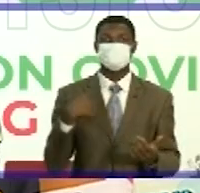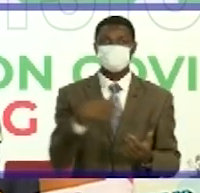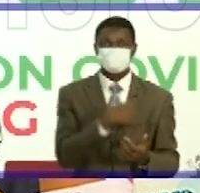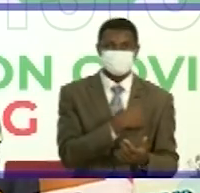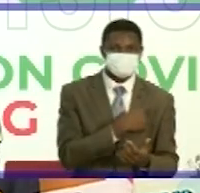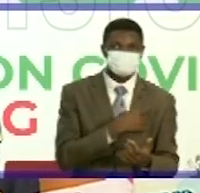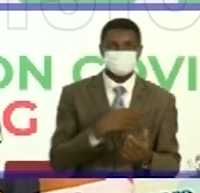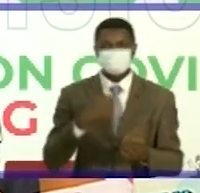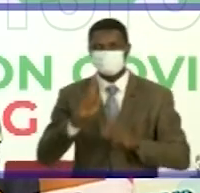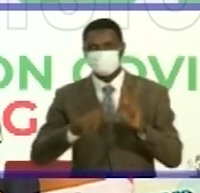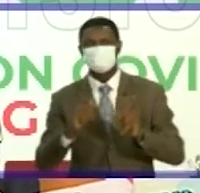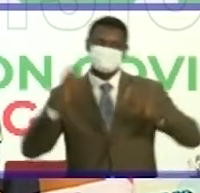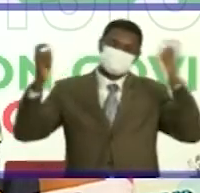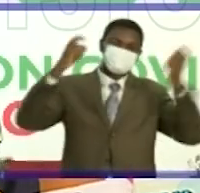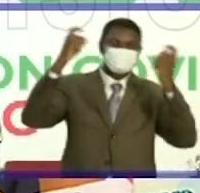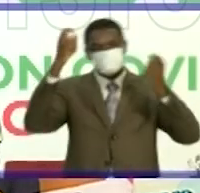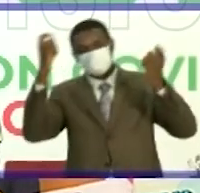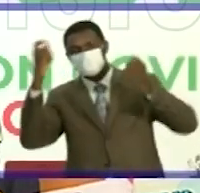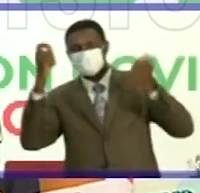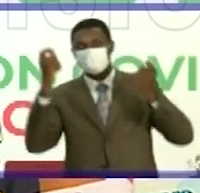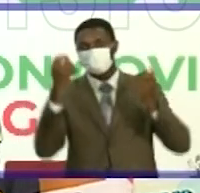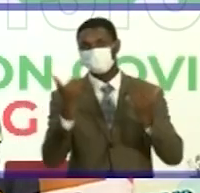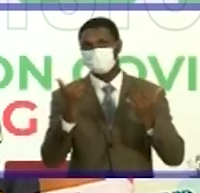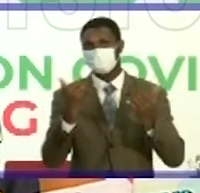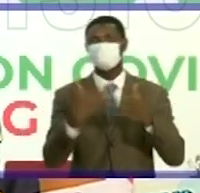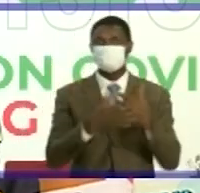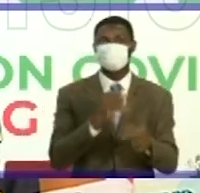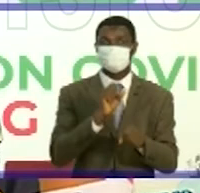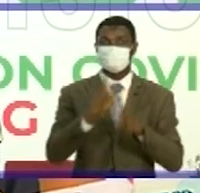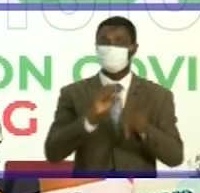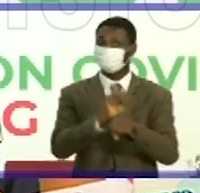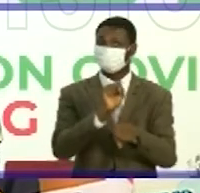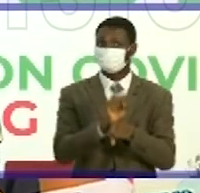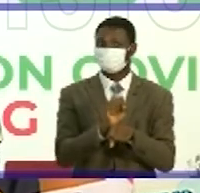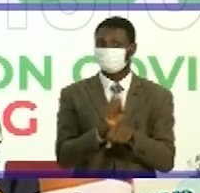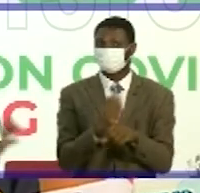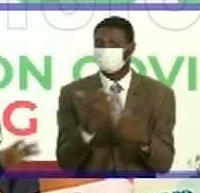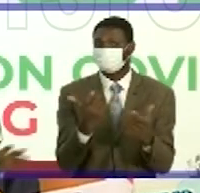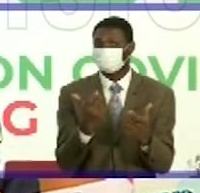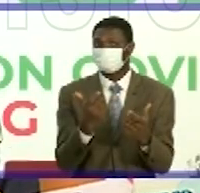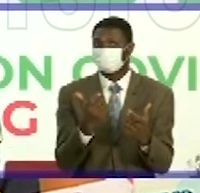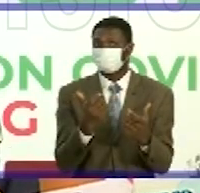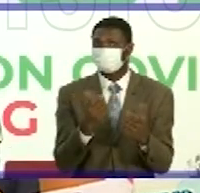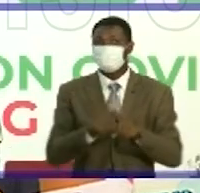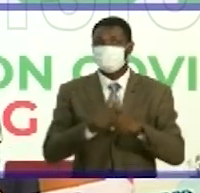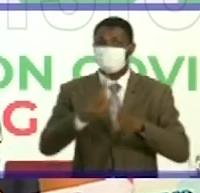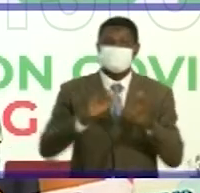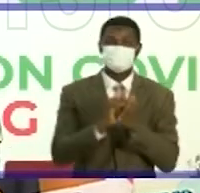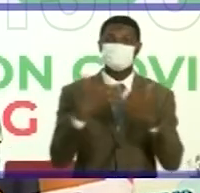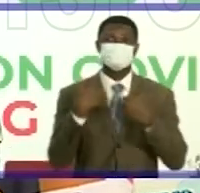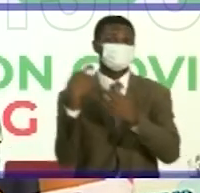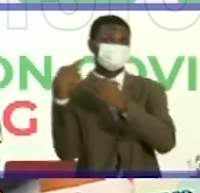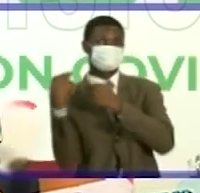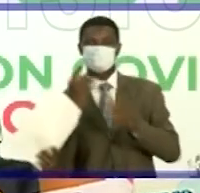Salah celebration. So even the workforce are still in that spirit, even the people that are charged with the responsibility. And if you look at